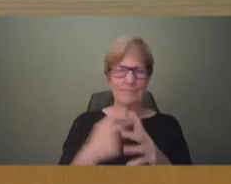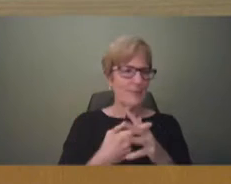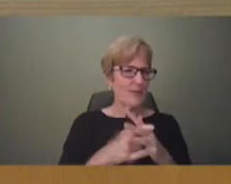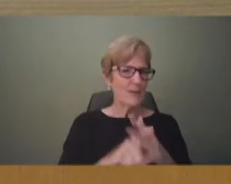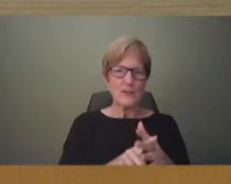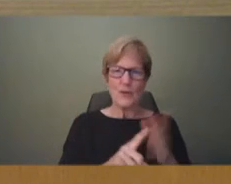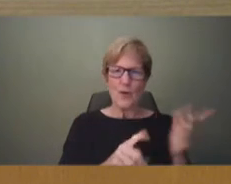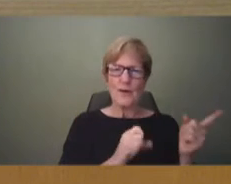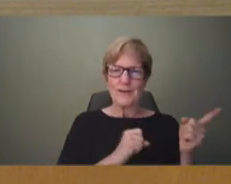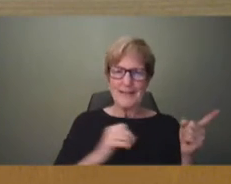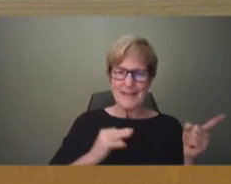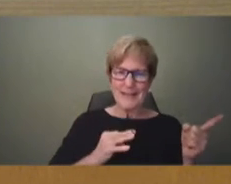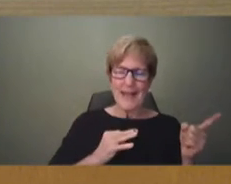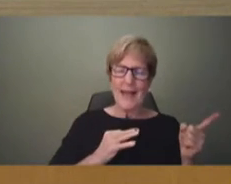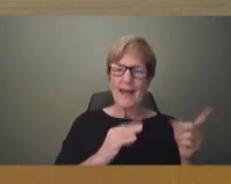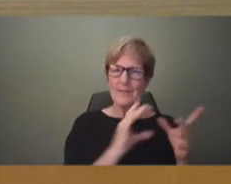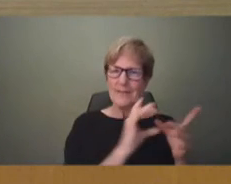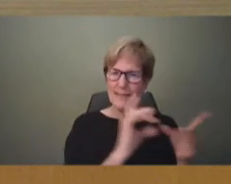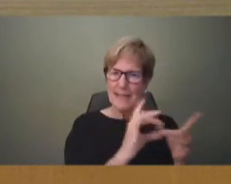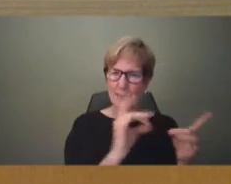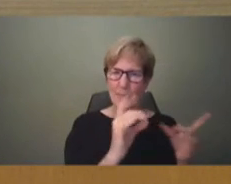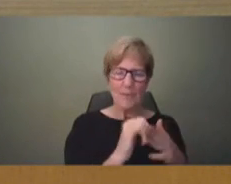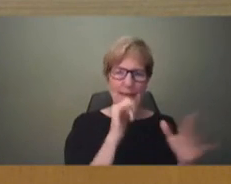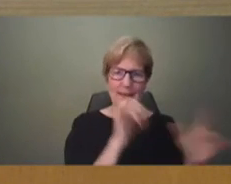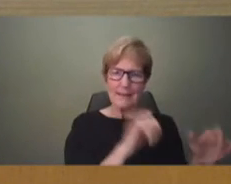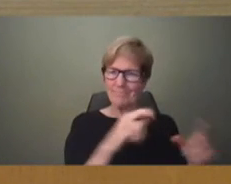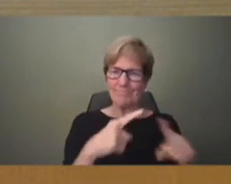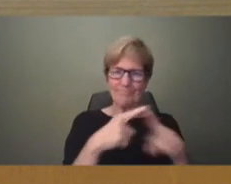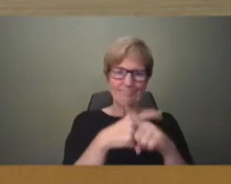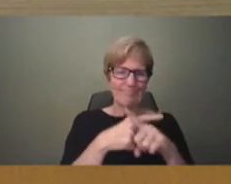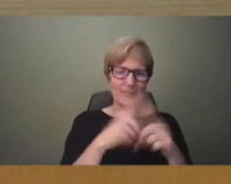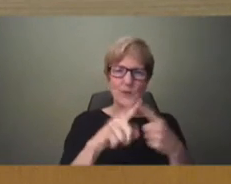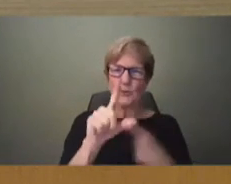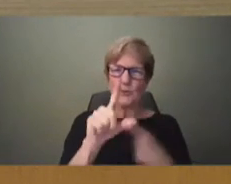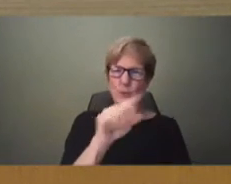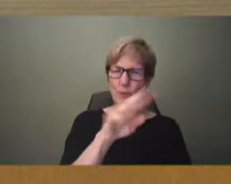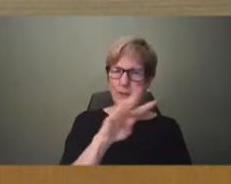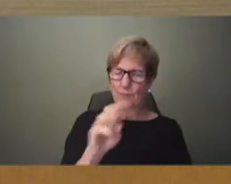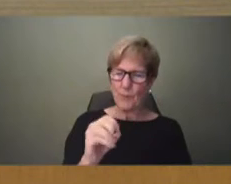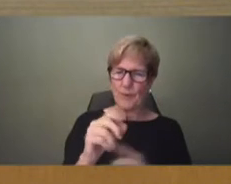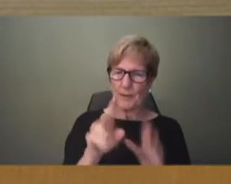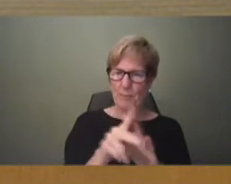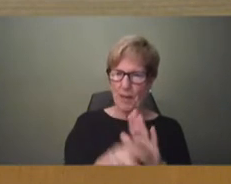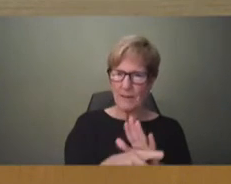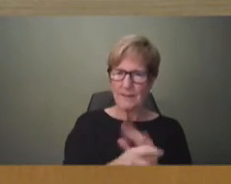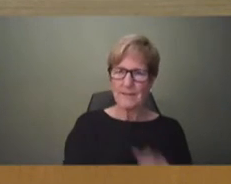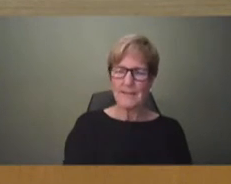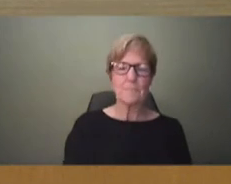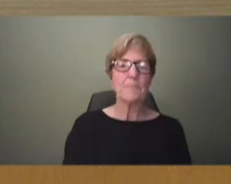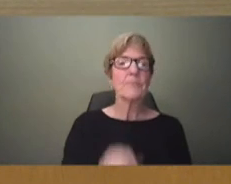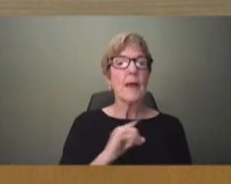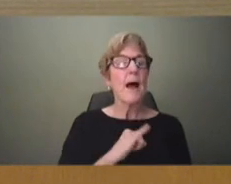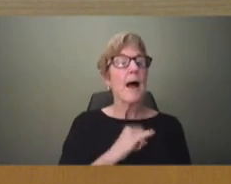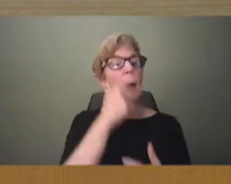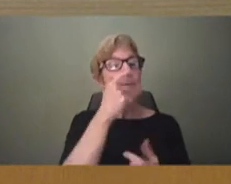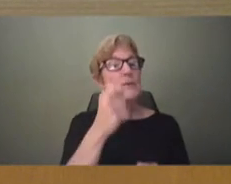staff's statement that it's inconsistent with their 2040 policy um I'm I'm interested in what's going to happen with the connecting